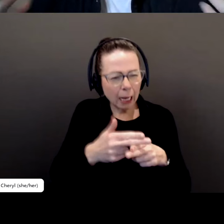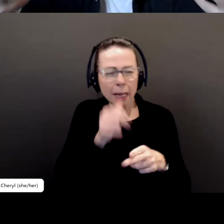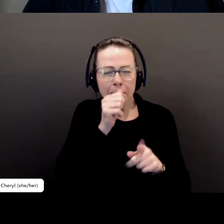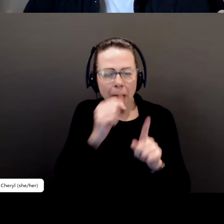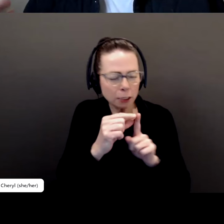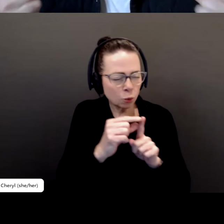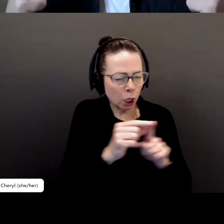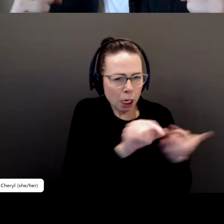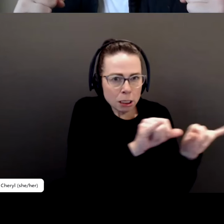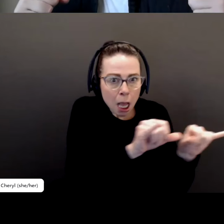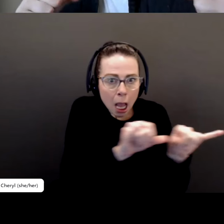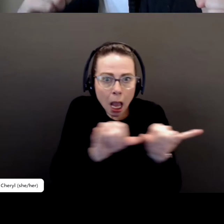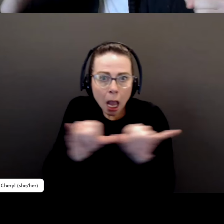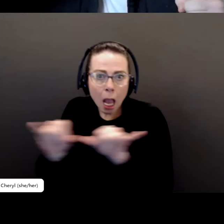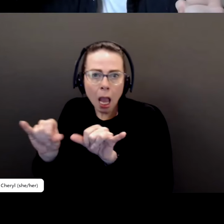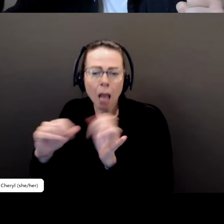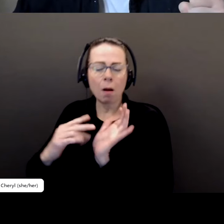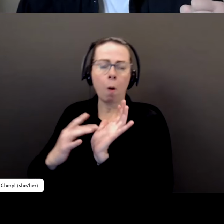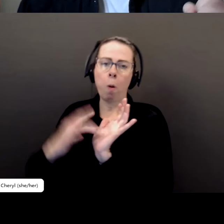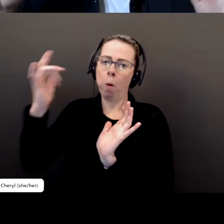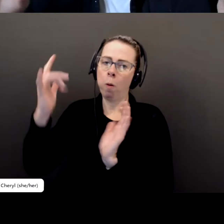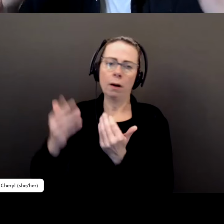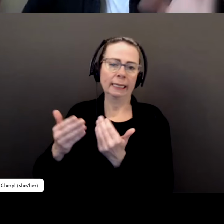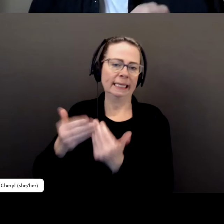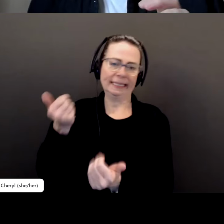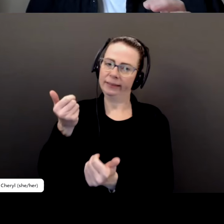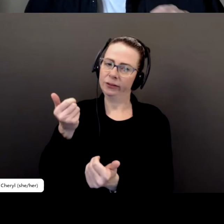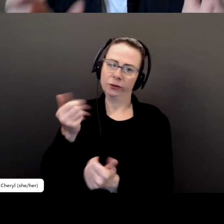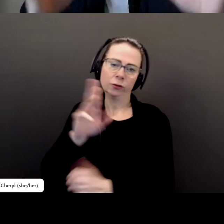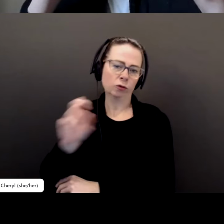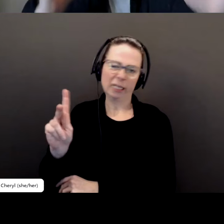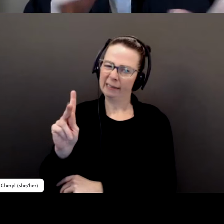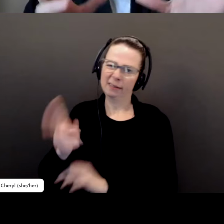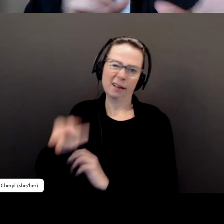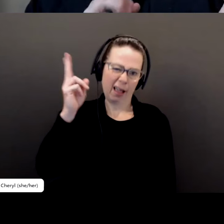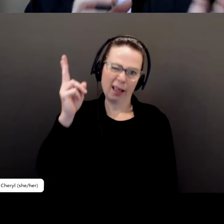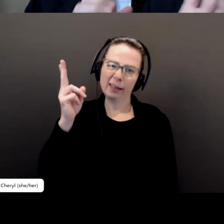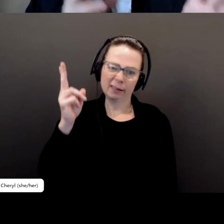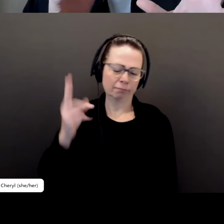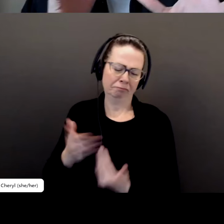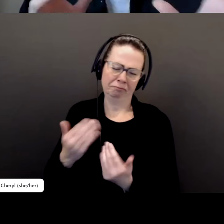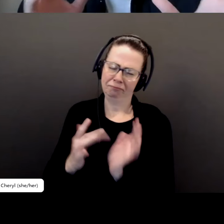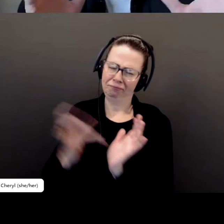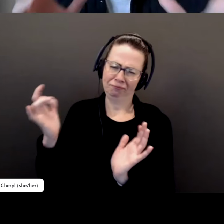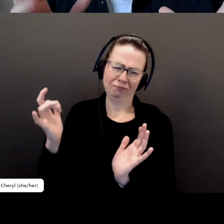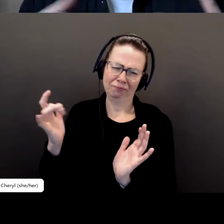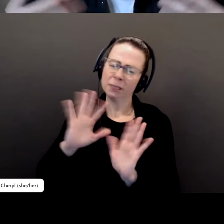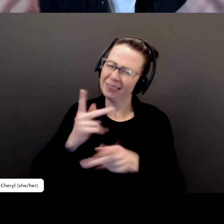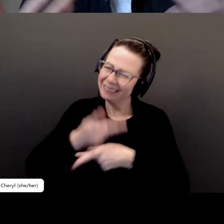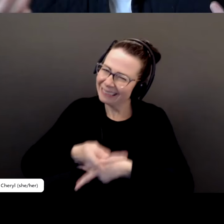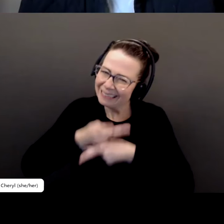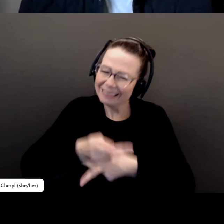risk situation. So those big breaches shouldn't be what scares you. It's the proper single